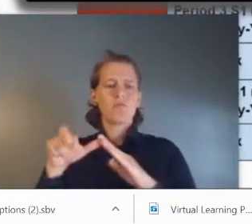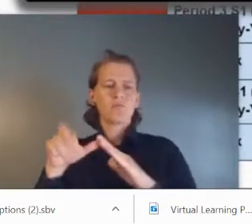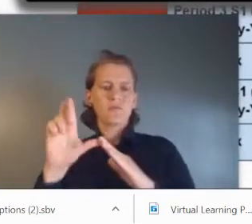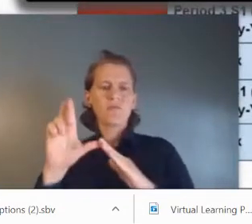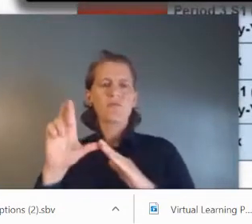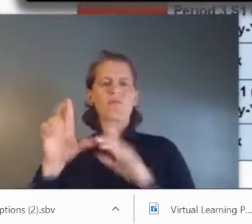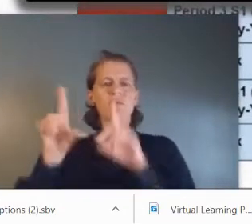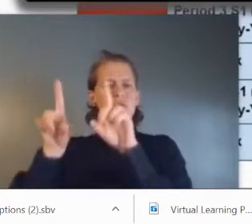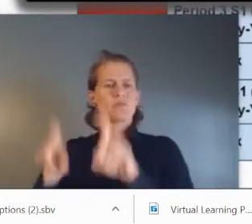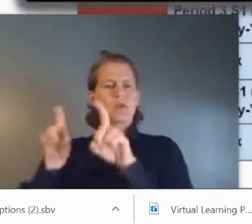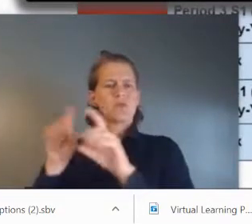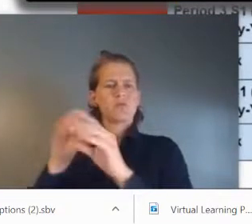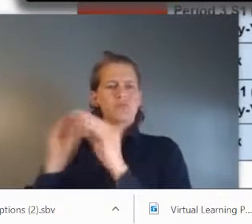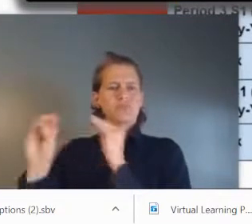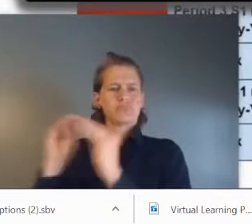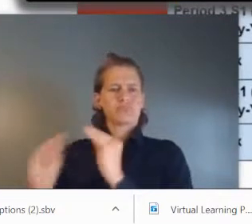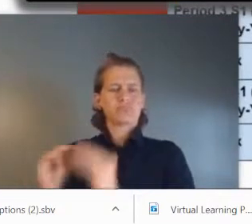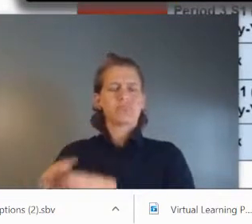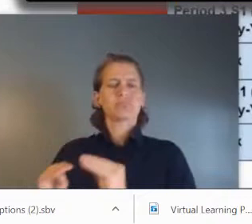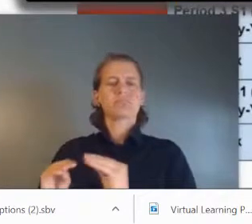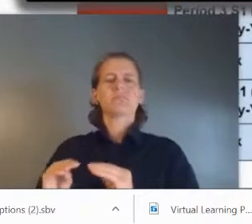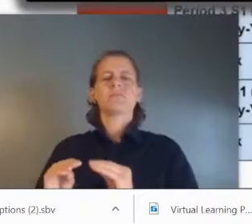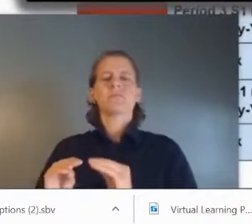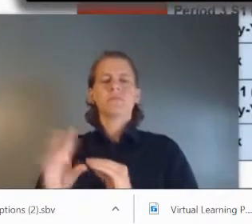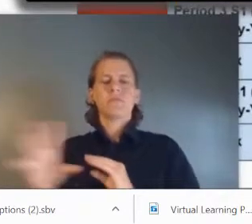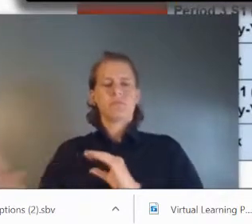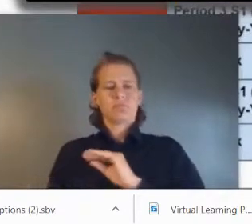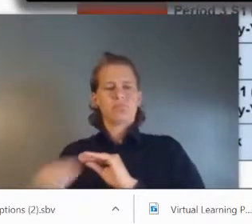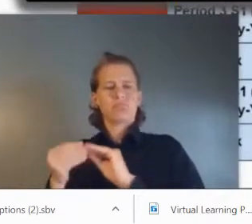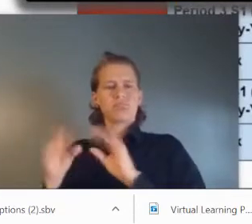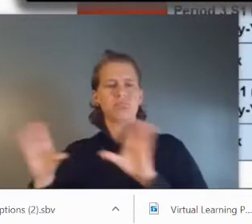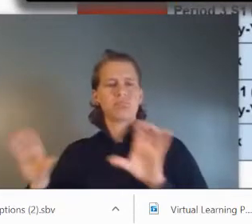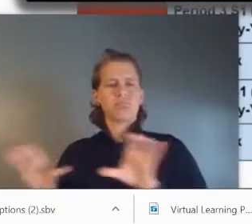correcting tests, extension activities, and more.